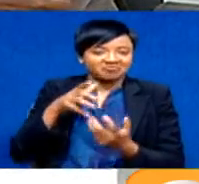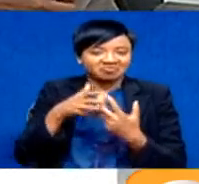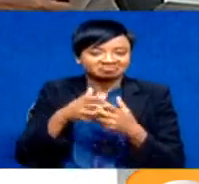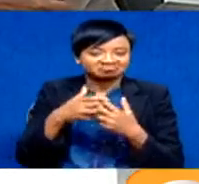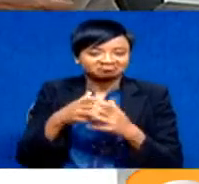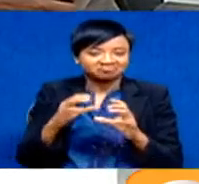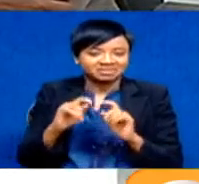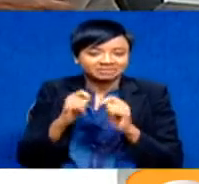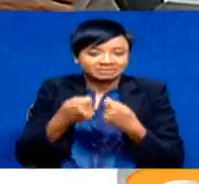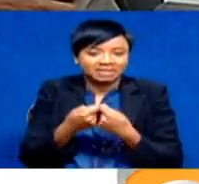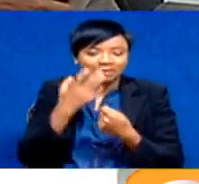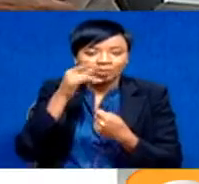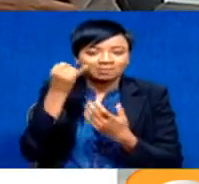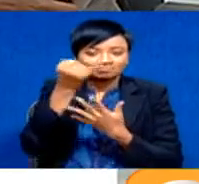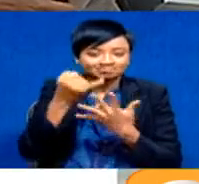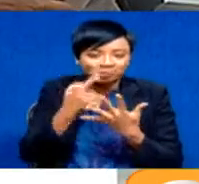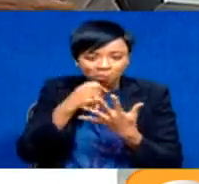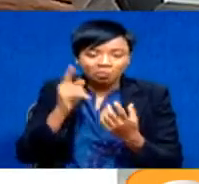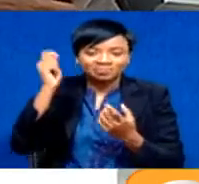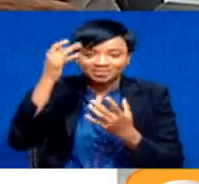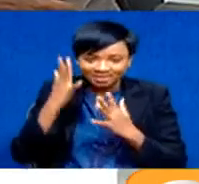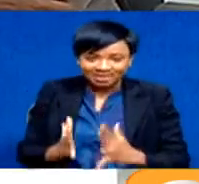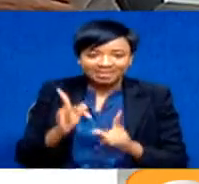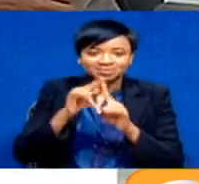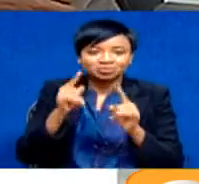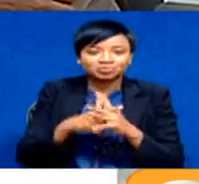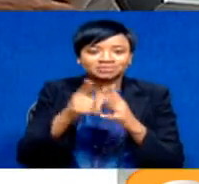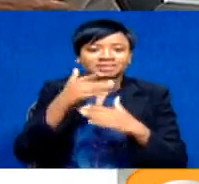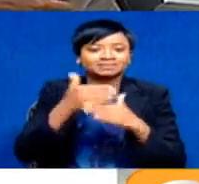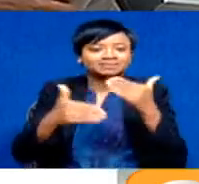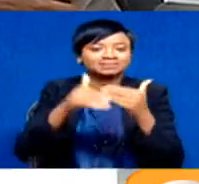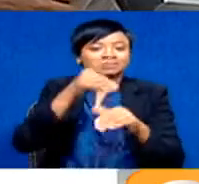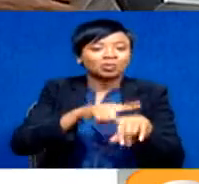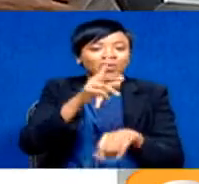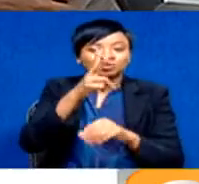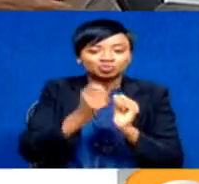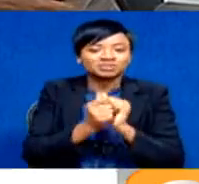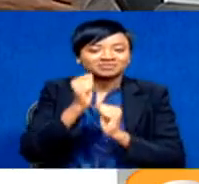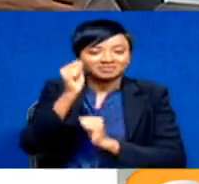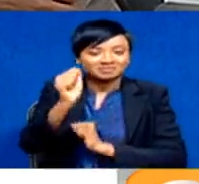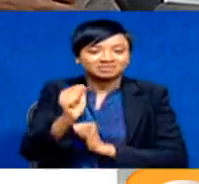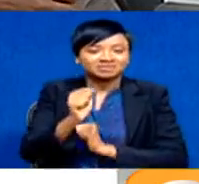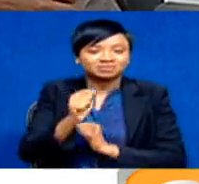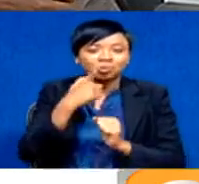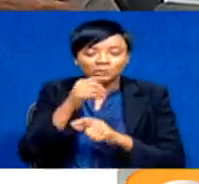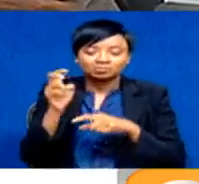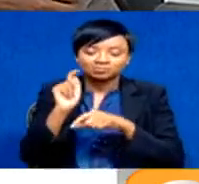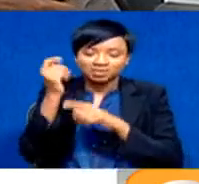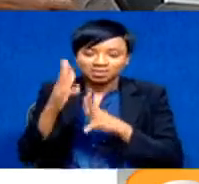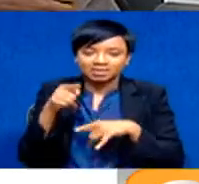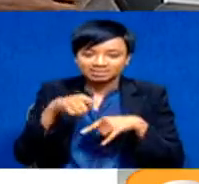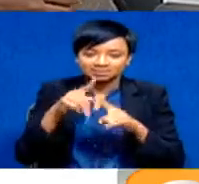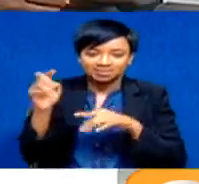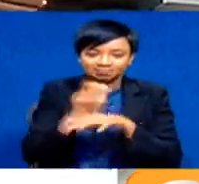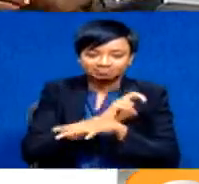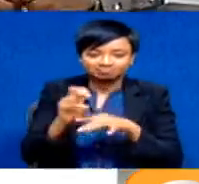engineering fraternity, as it was designed by Kenyans and the construction, which began in 2015, being supervised by Kenyans. Mm-hmm.